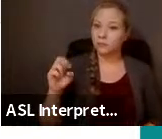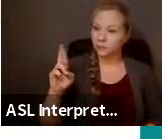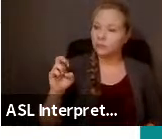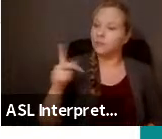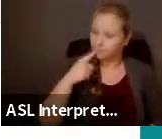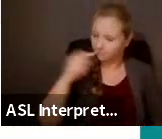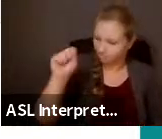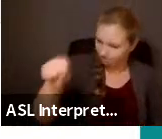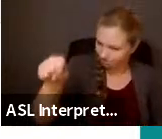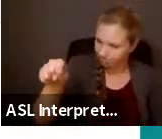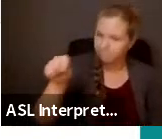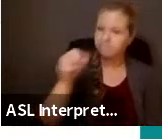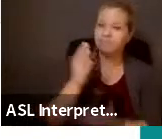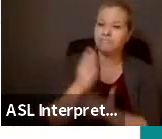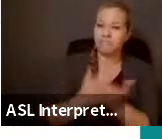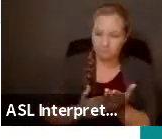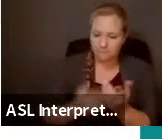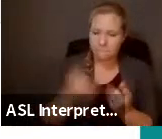are